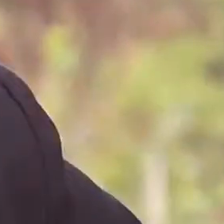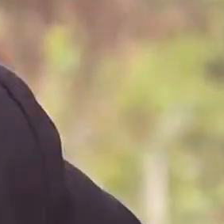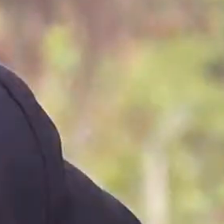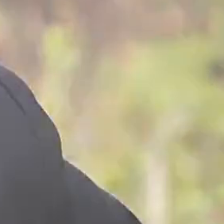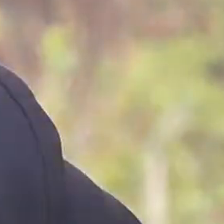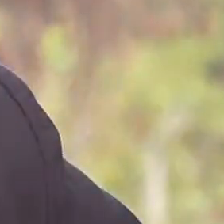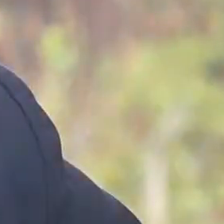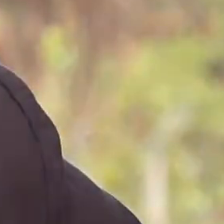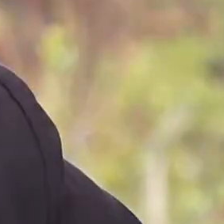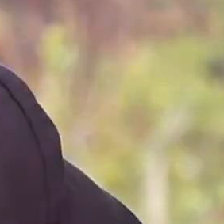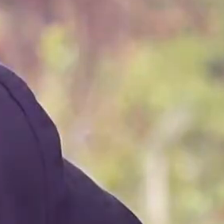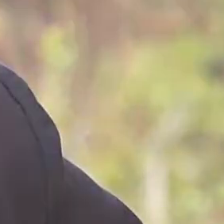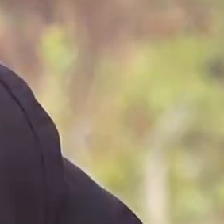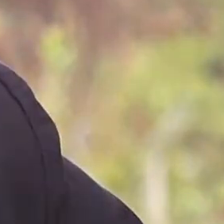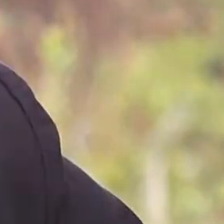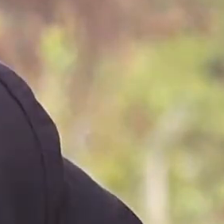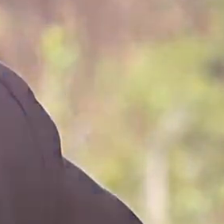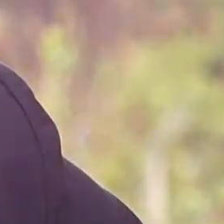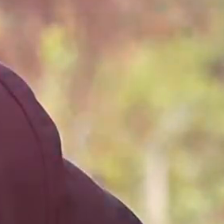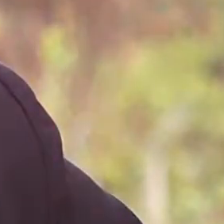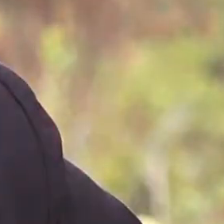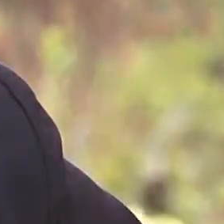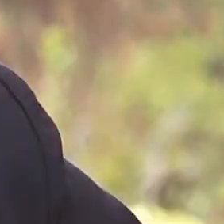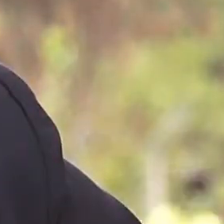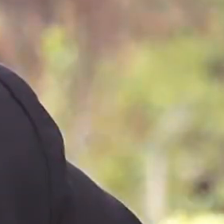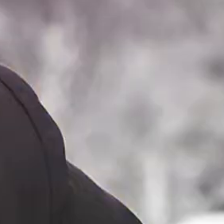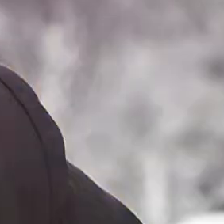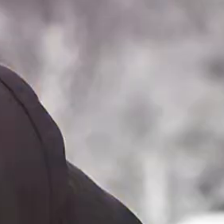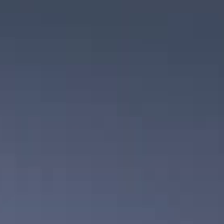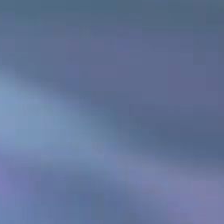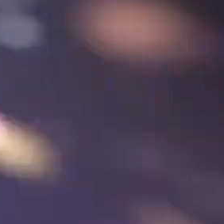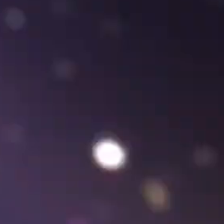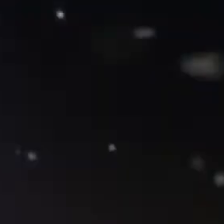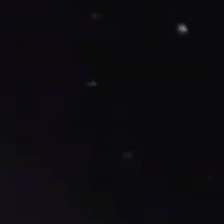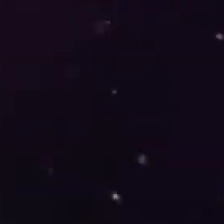ulipokuja ulichukua siku 3 ukaniweka in coma.